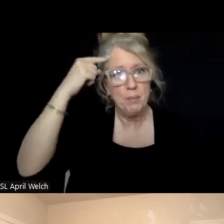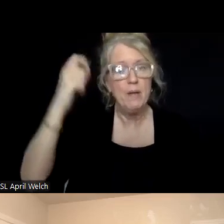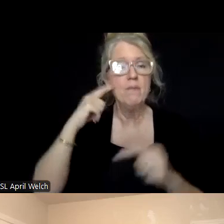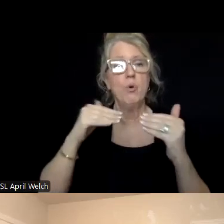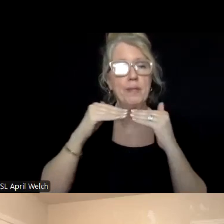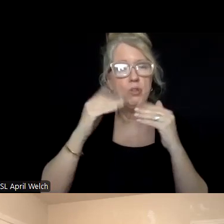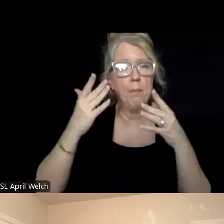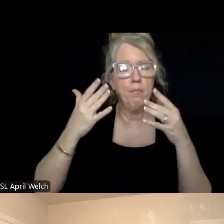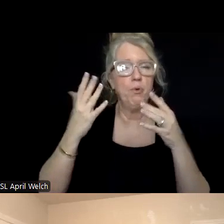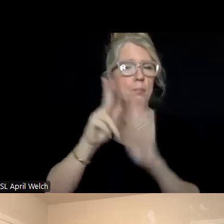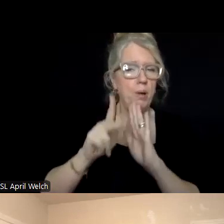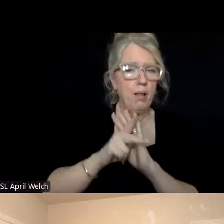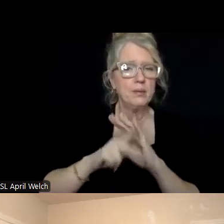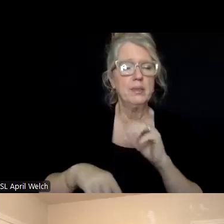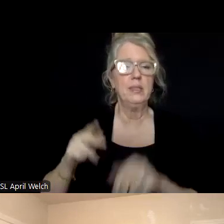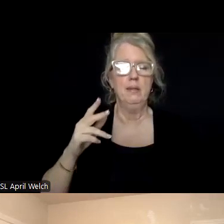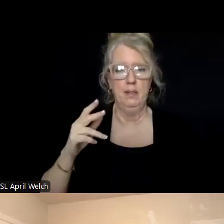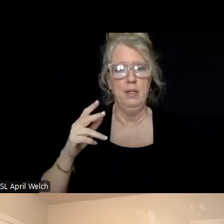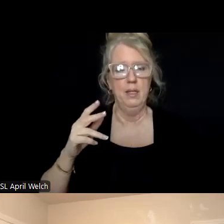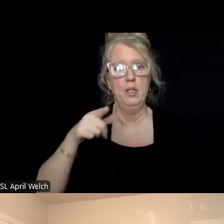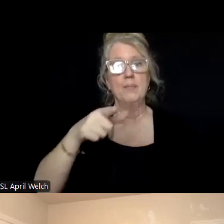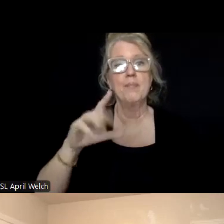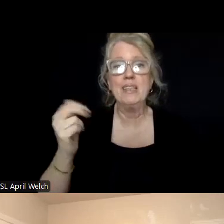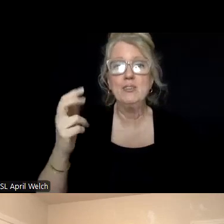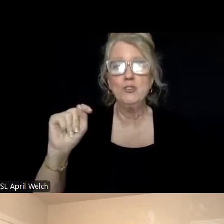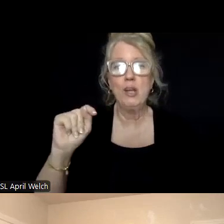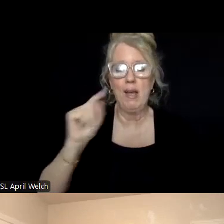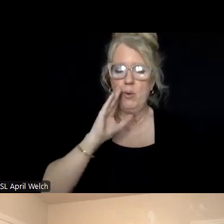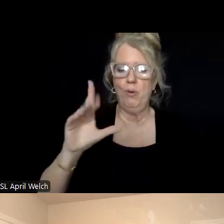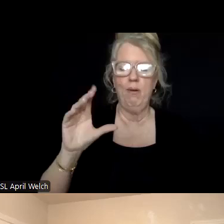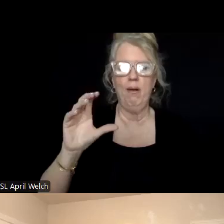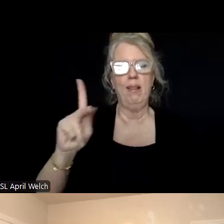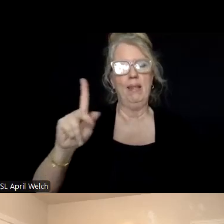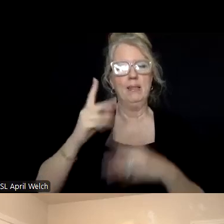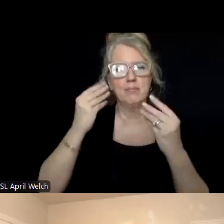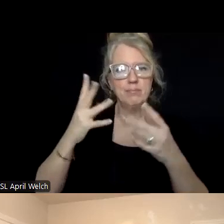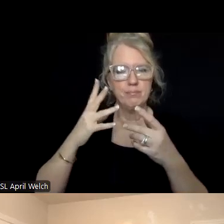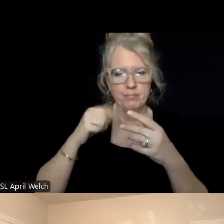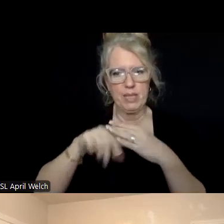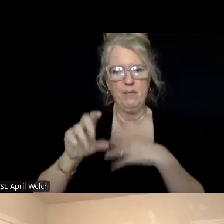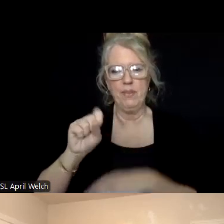policy. And in the chat, we will put a link to the directory of